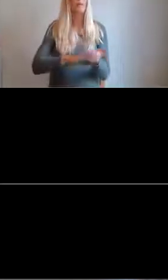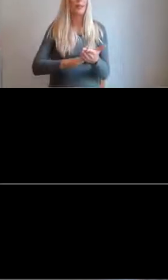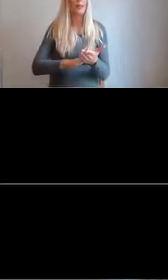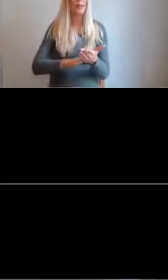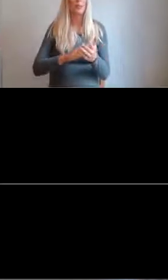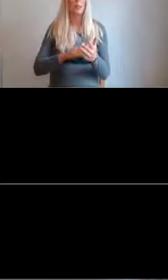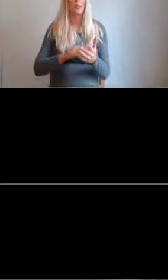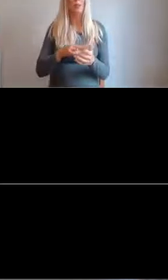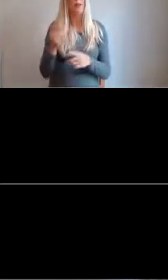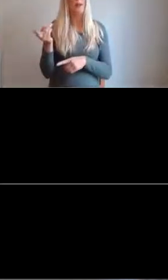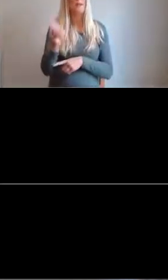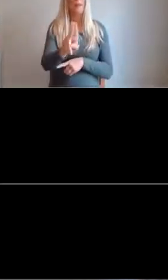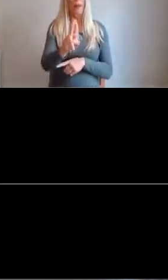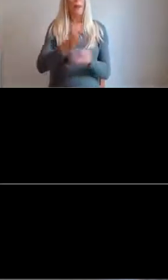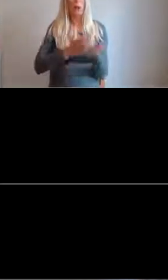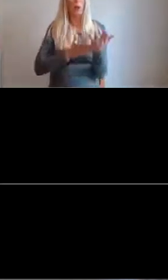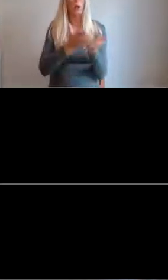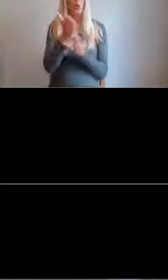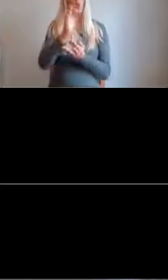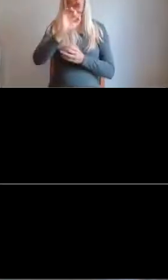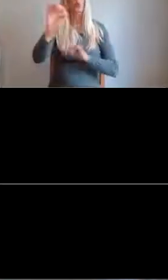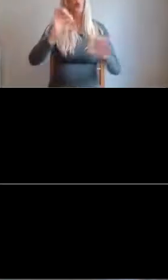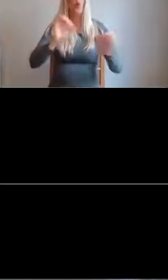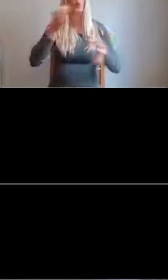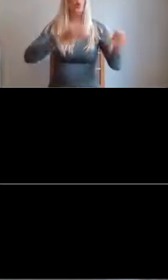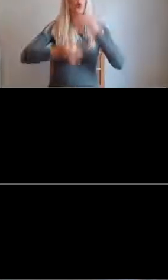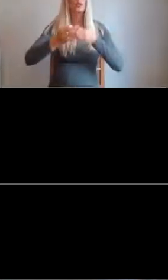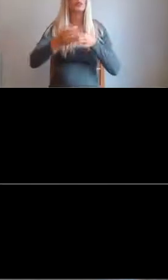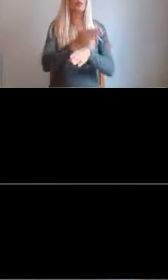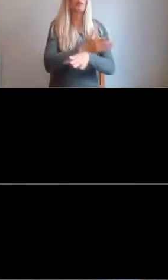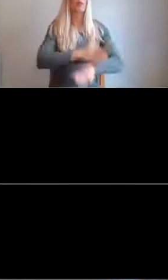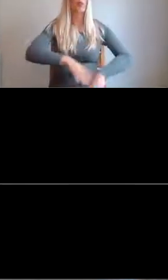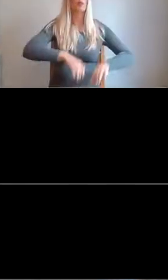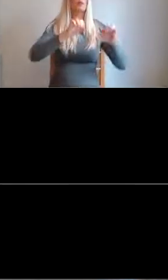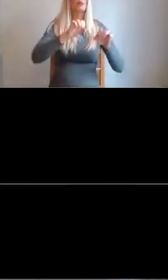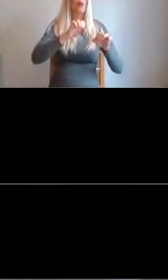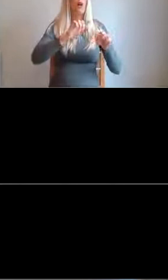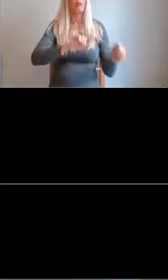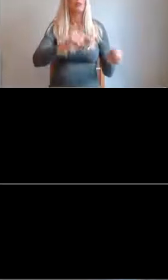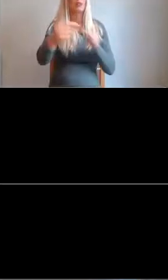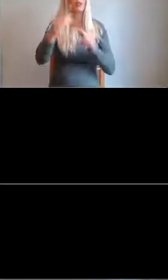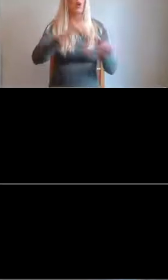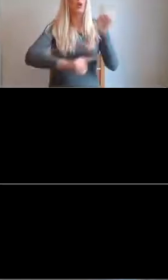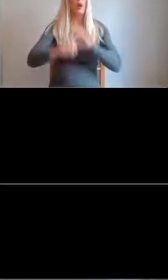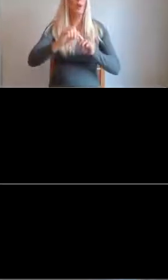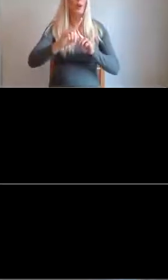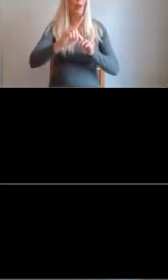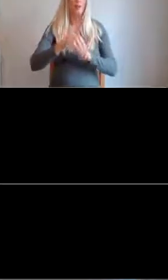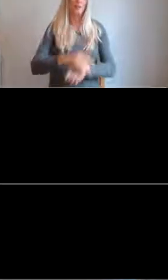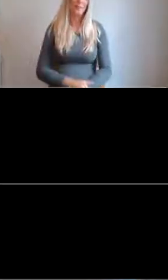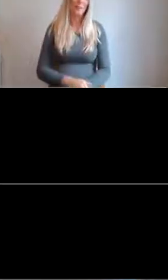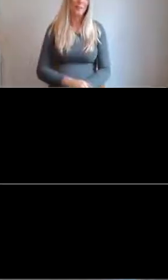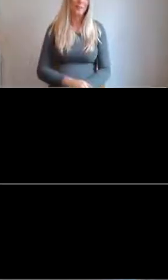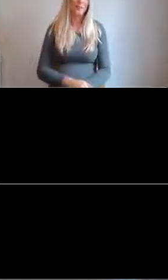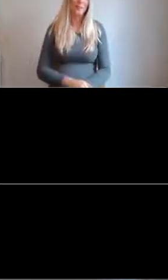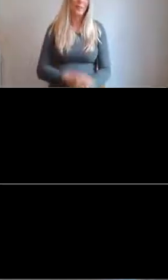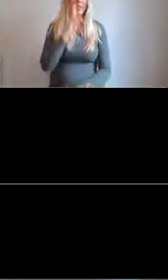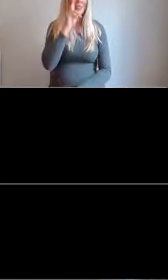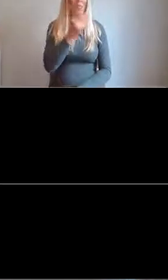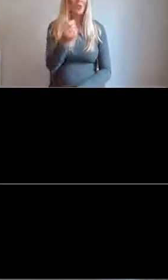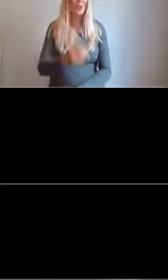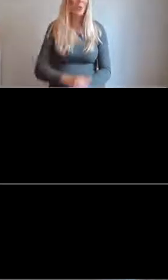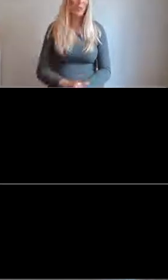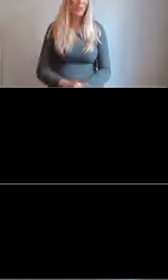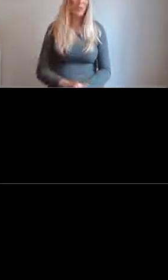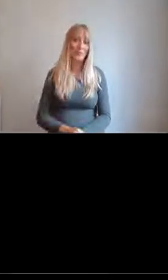right back to run through the questions which you submitted before and those which have been coming through thick and fast throughout this event. We'll see you in just a few